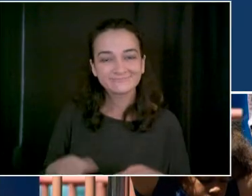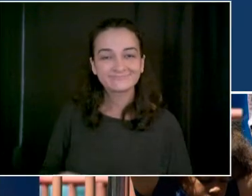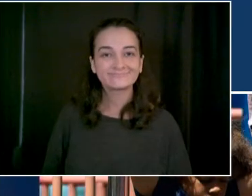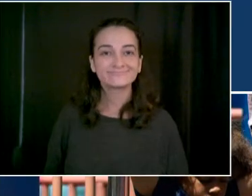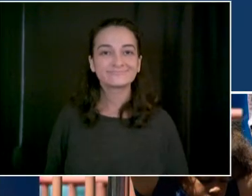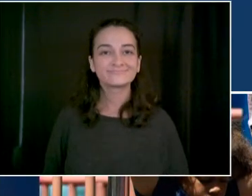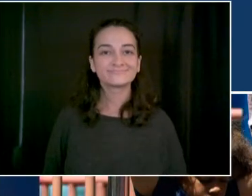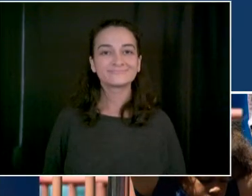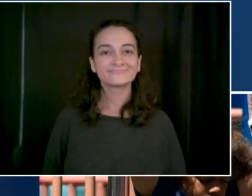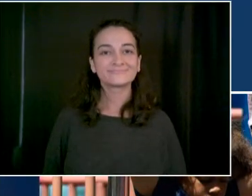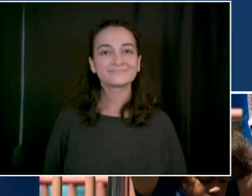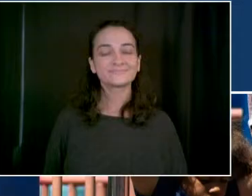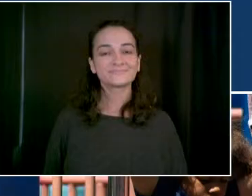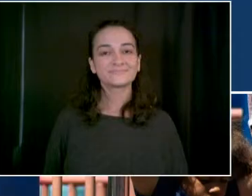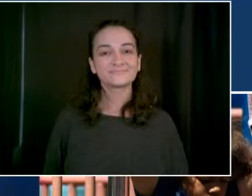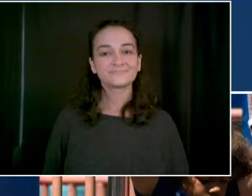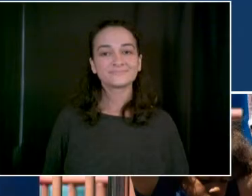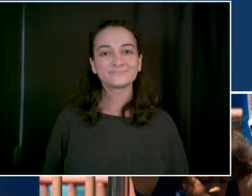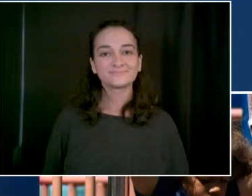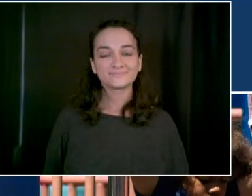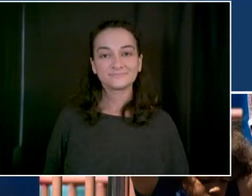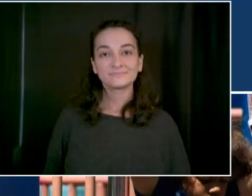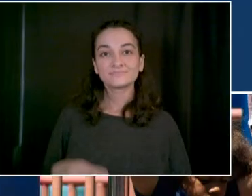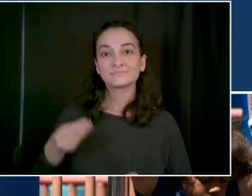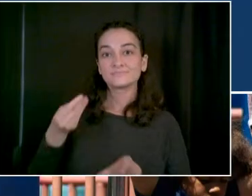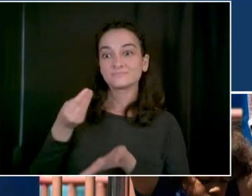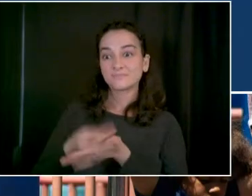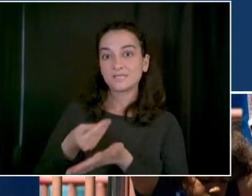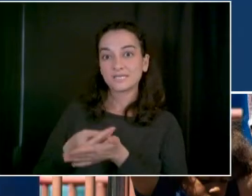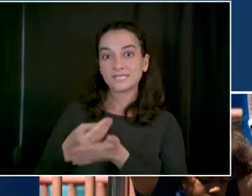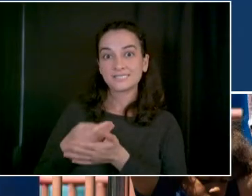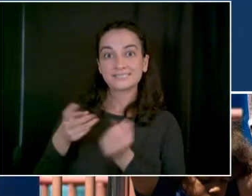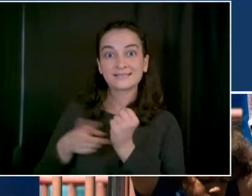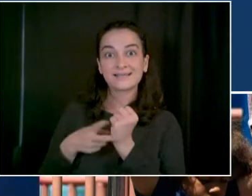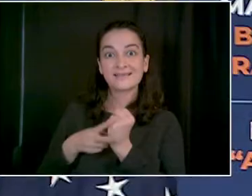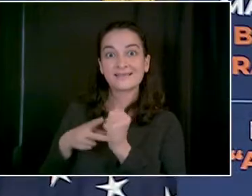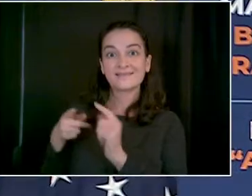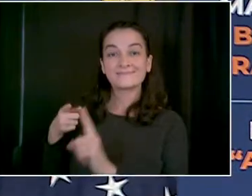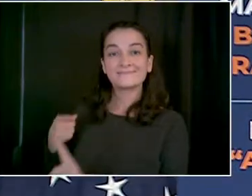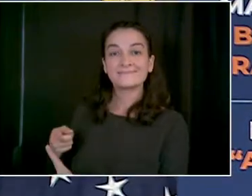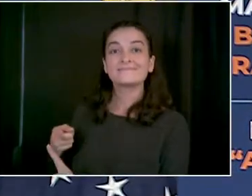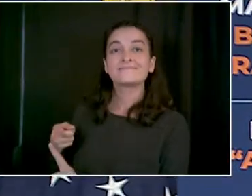in our reserves. So why don't we open up, take some questions?